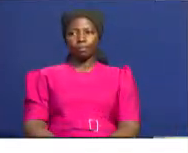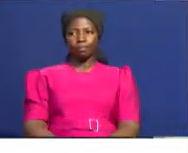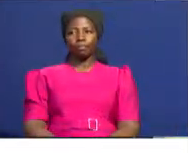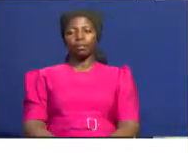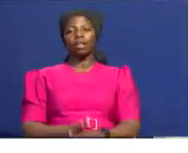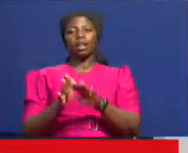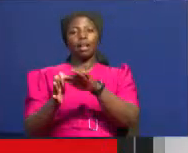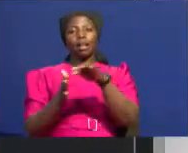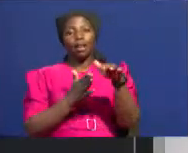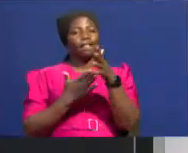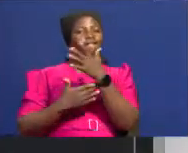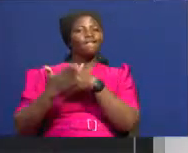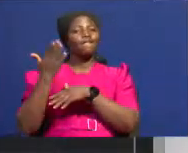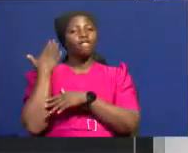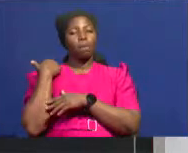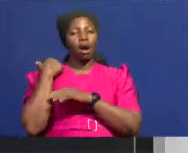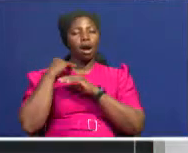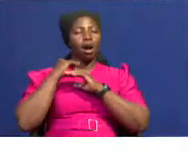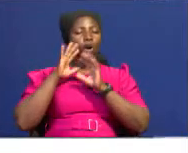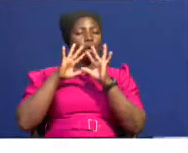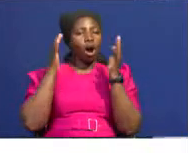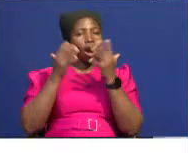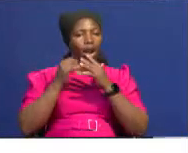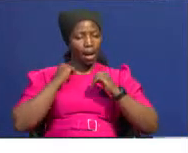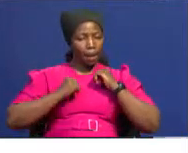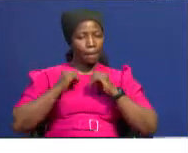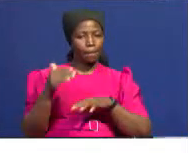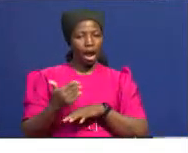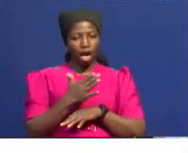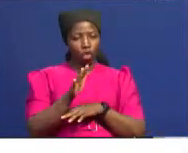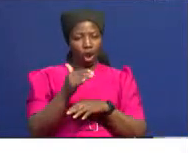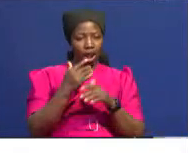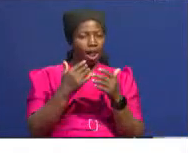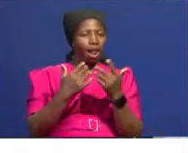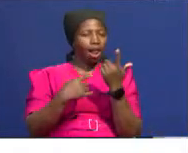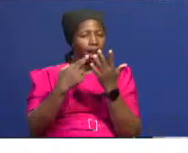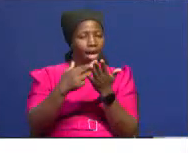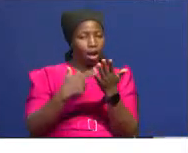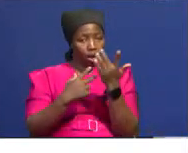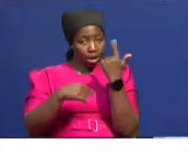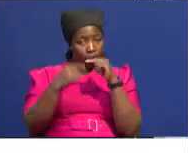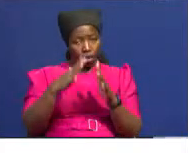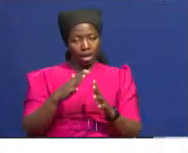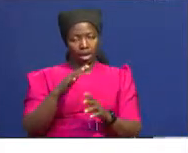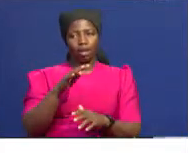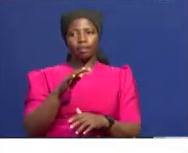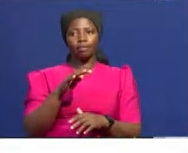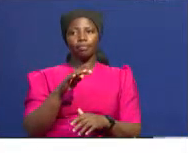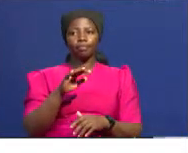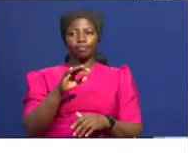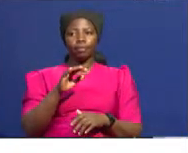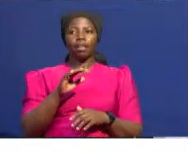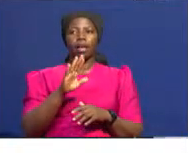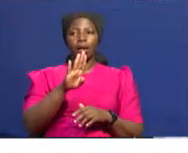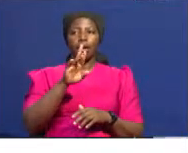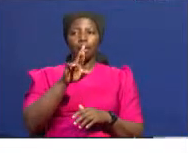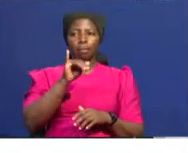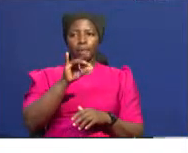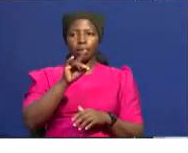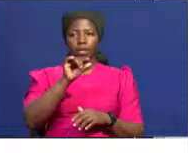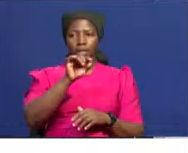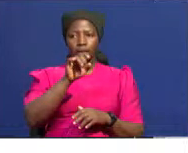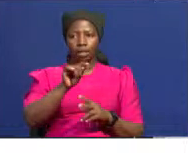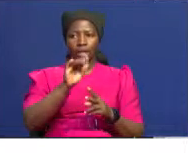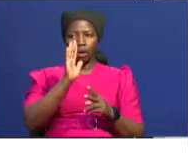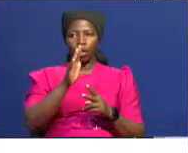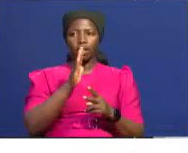Now, former world marathon record holder Bridget Koskei will lead compatriots Ruth Chepngetich and Perez Chepchirchir